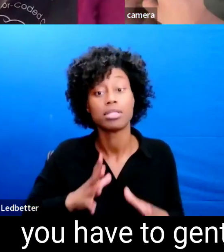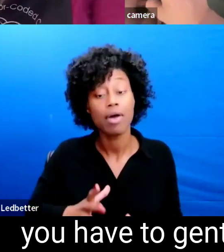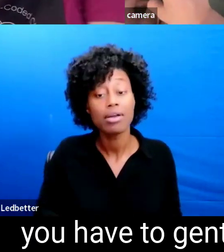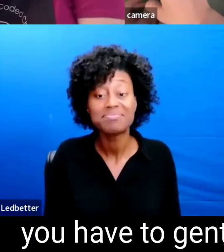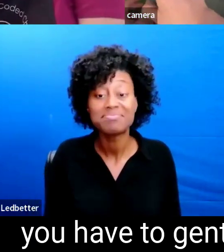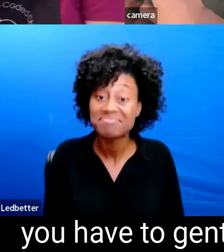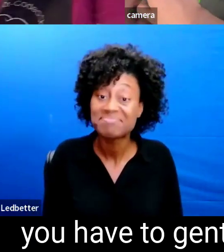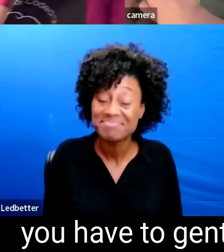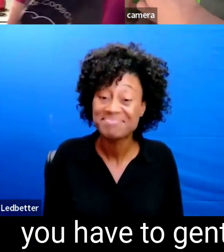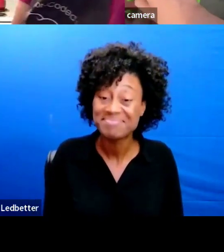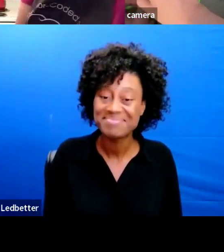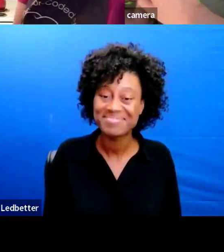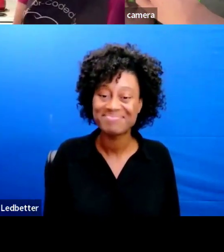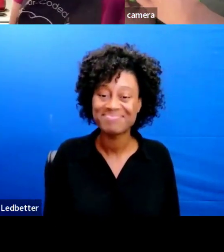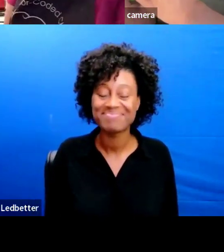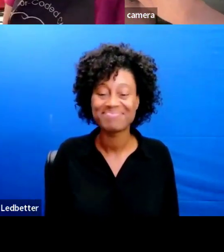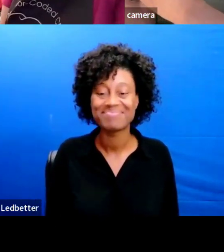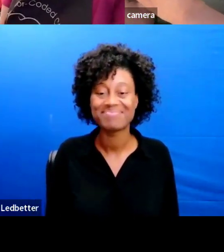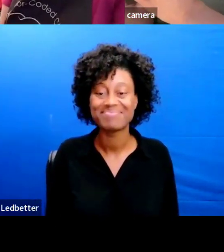Now, you have to gently.